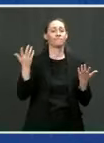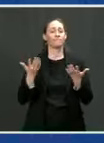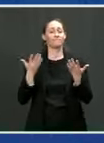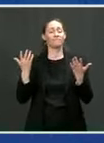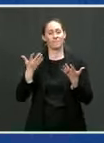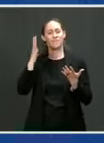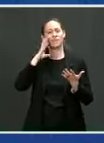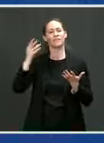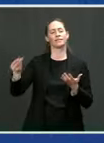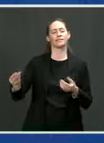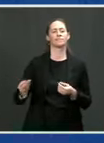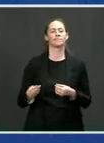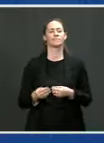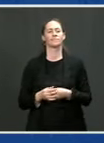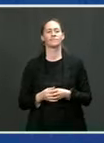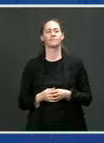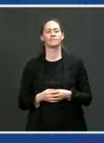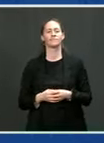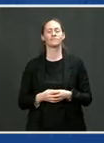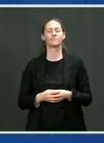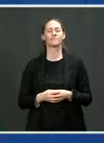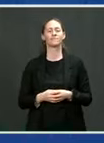found, like a